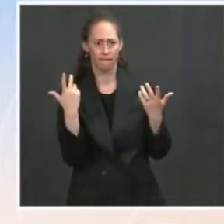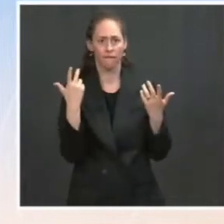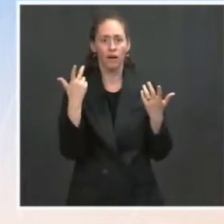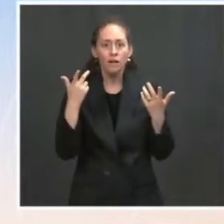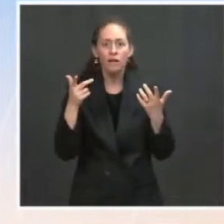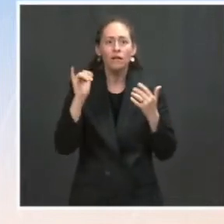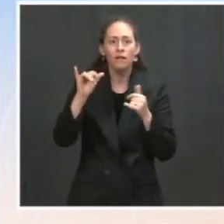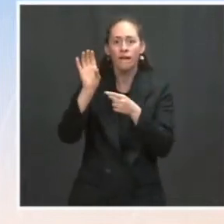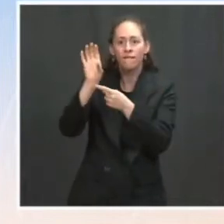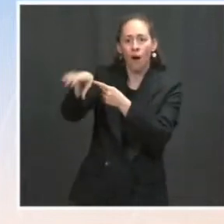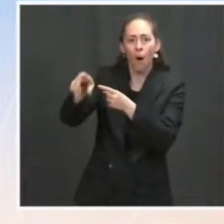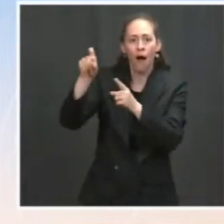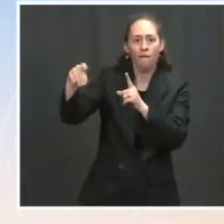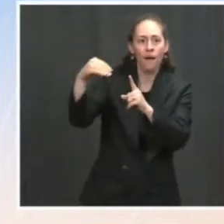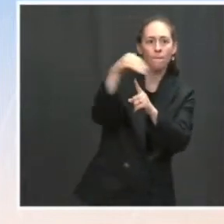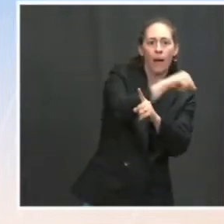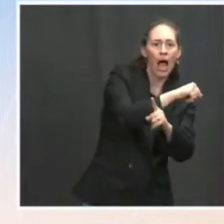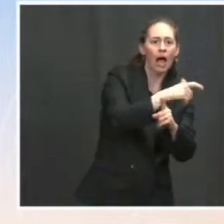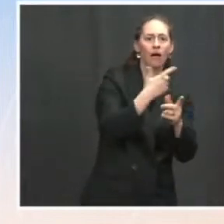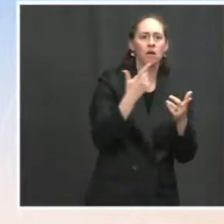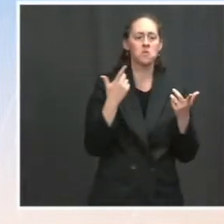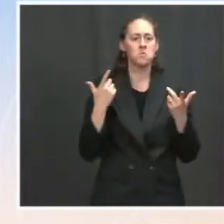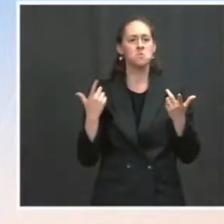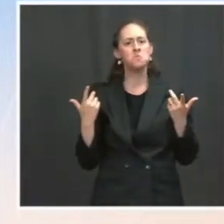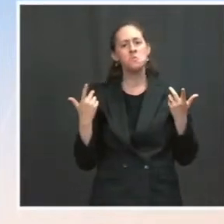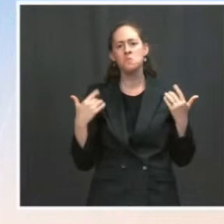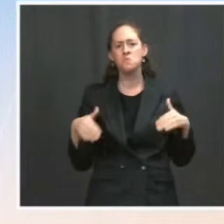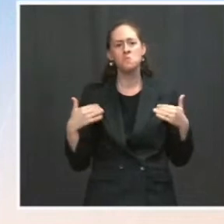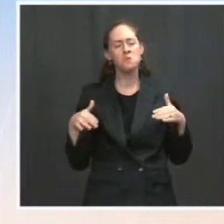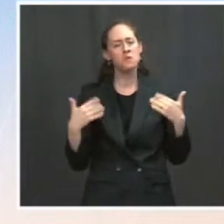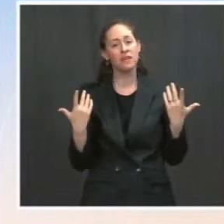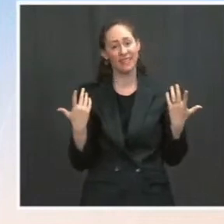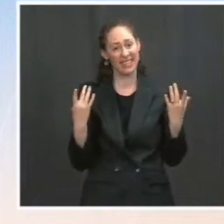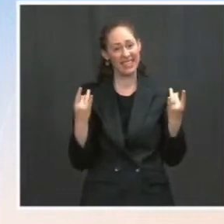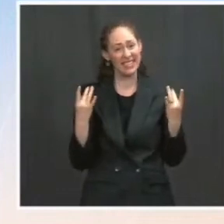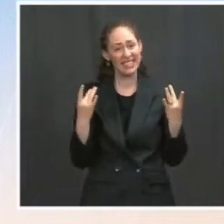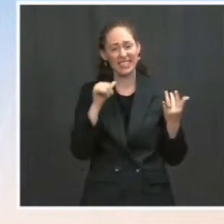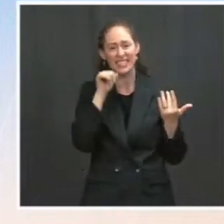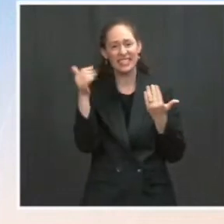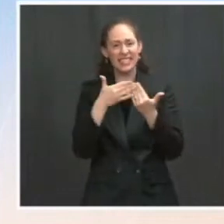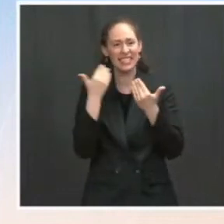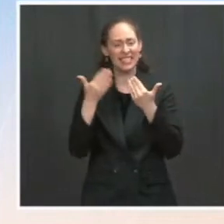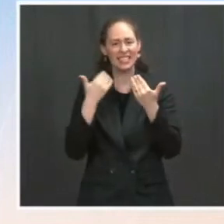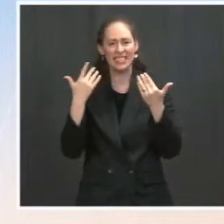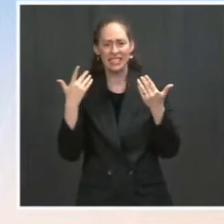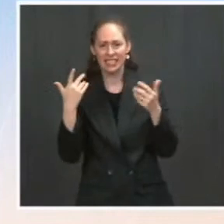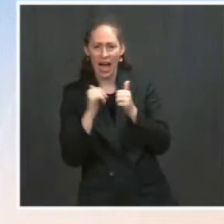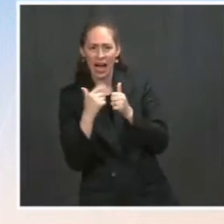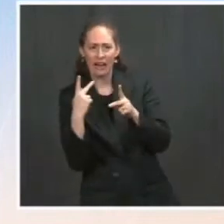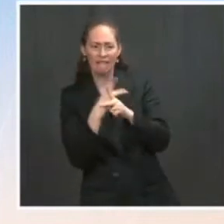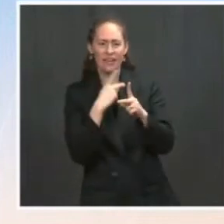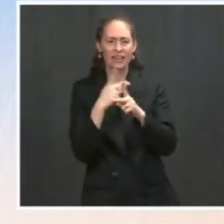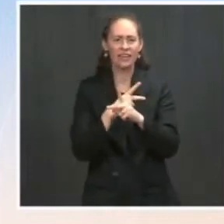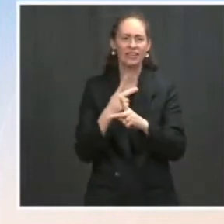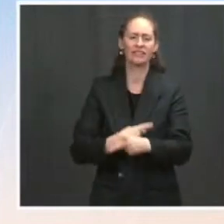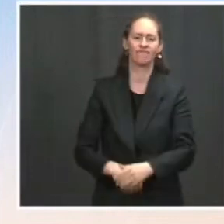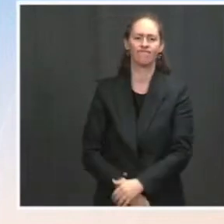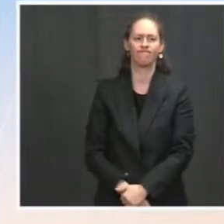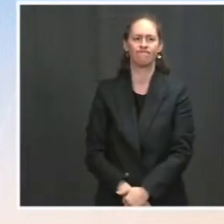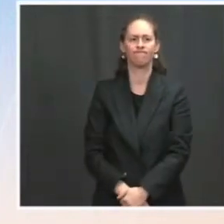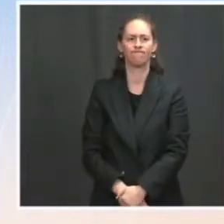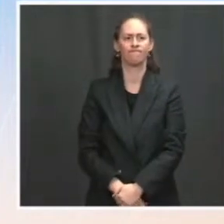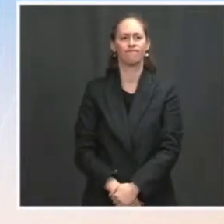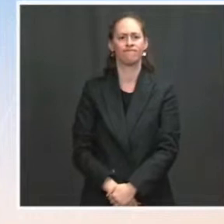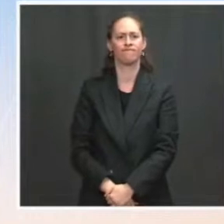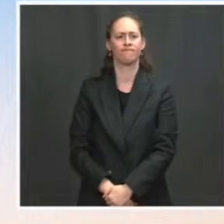and will defer information regarding their decision on paying a ransom to them. Would the administration offer any advice on